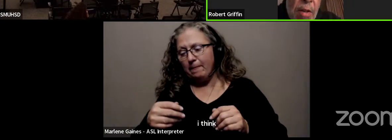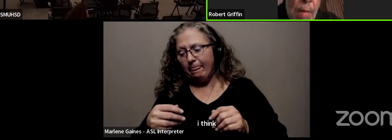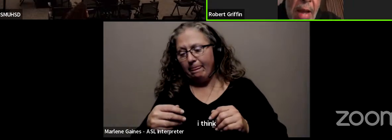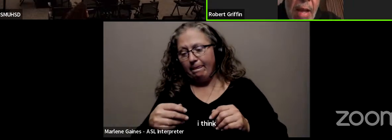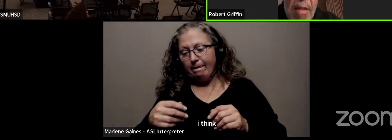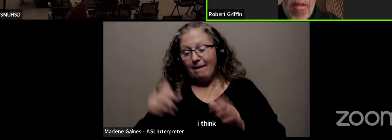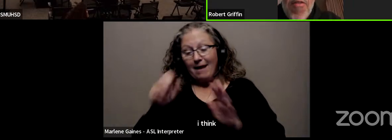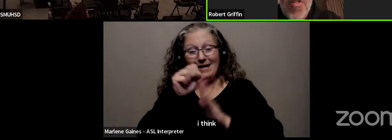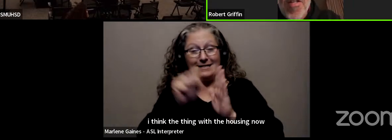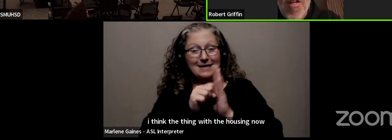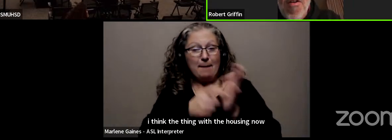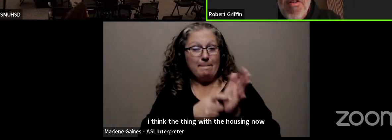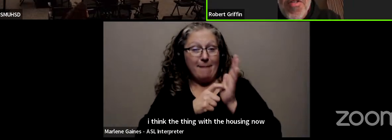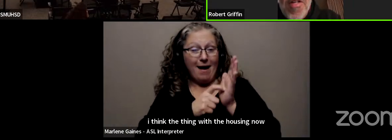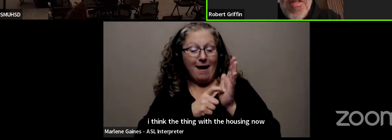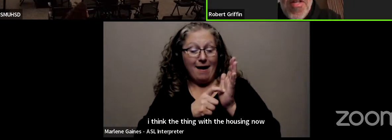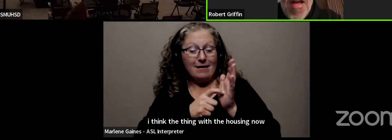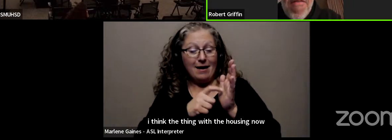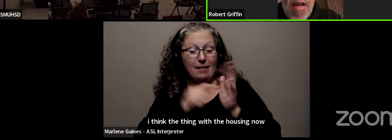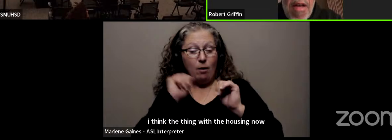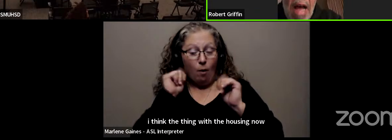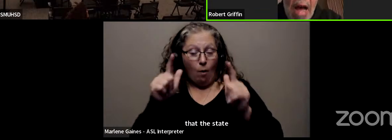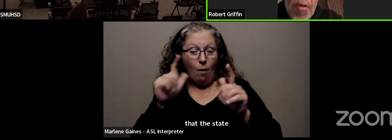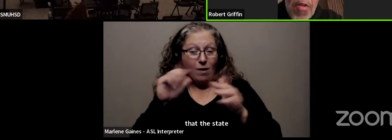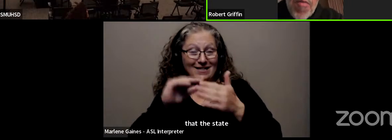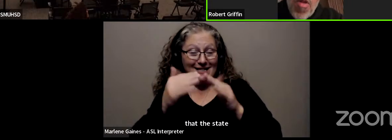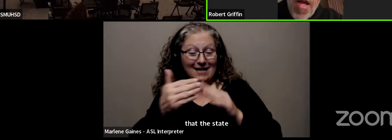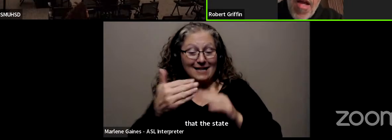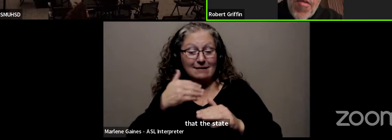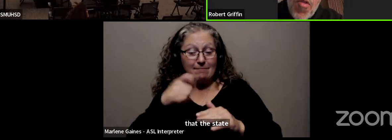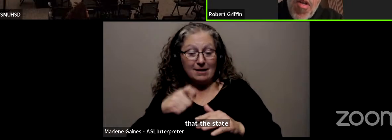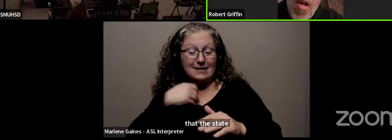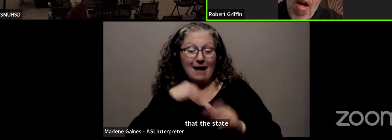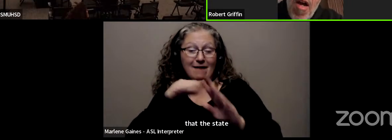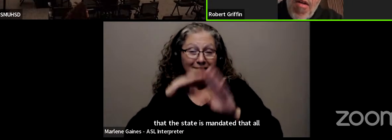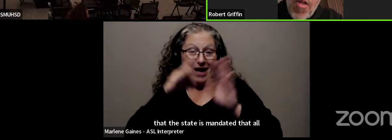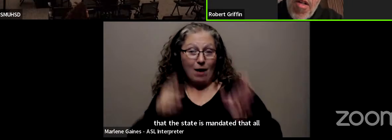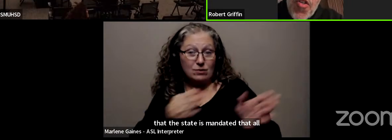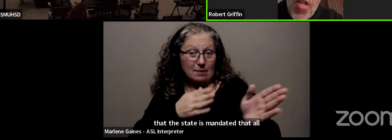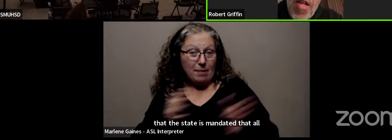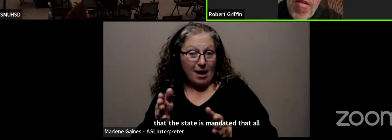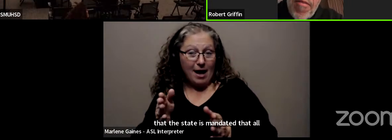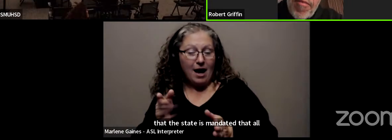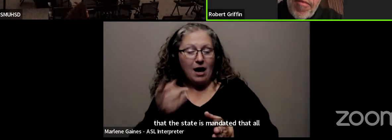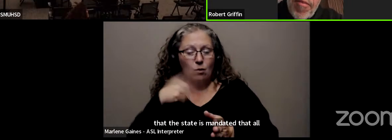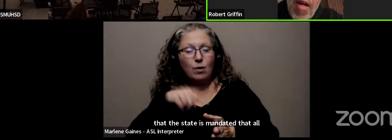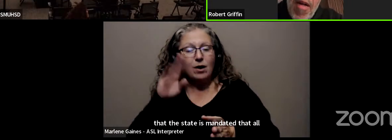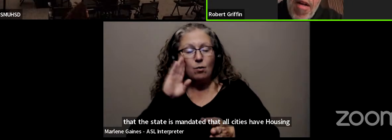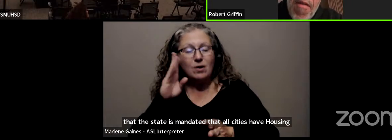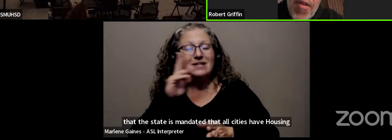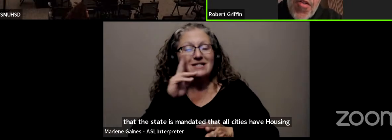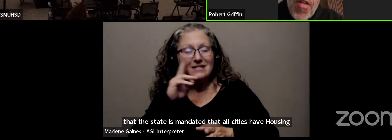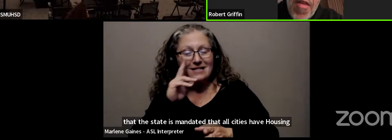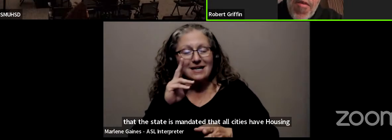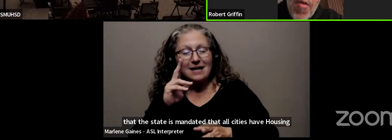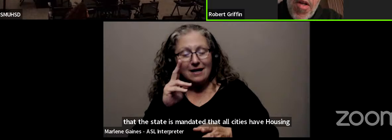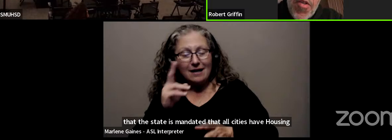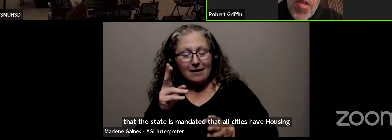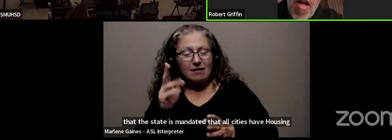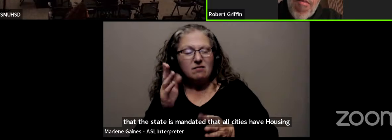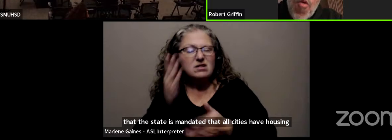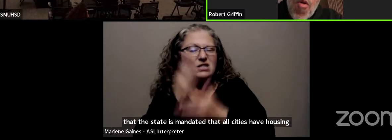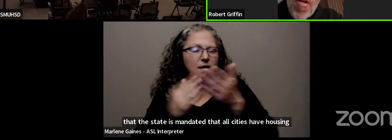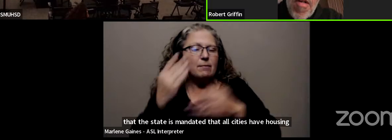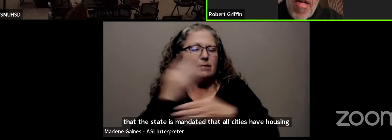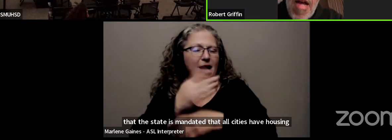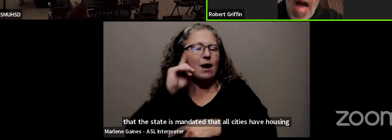the state has mandated that all cities have housing plans, we're going to see eventually, I think we're going to